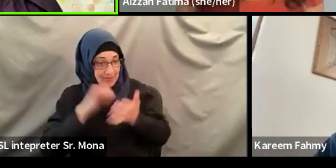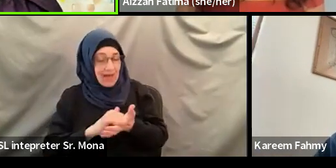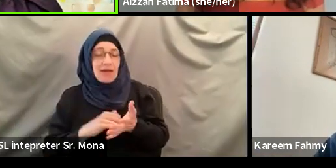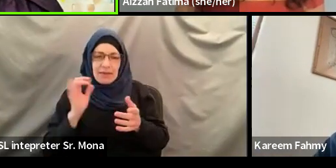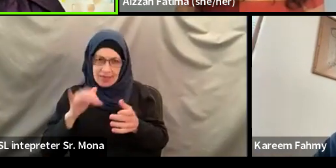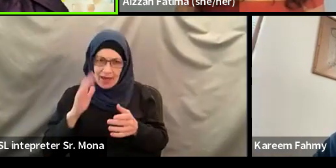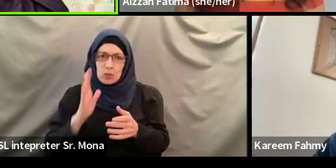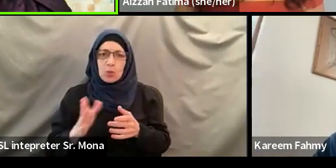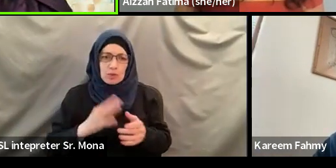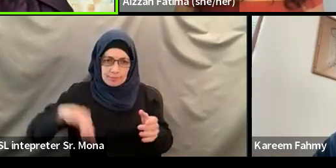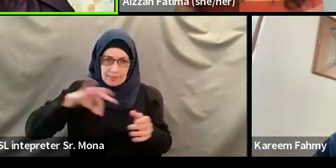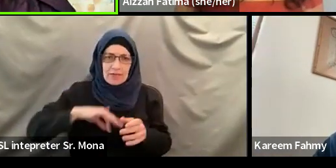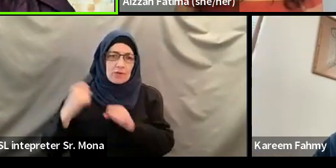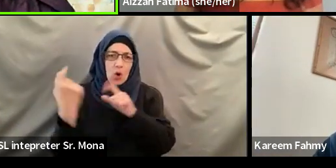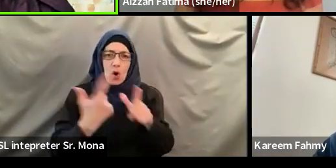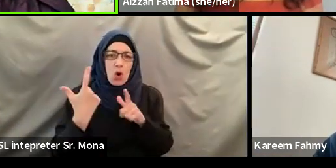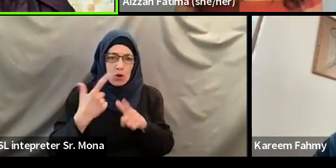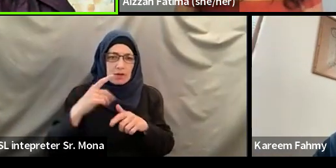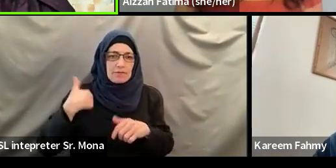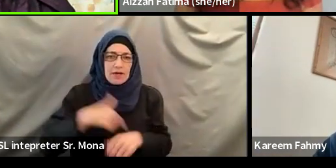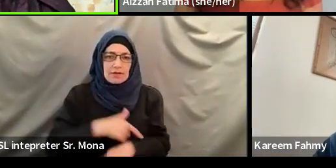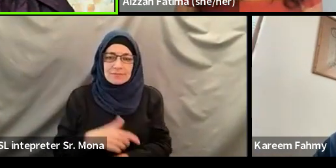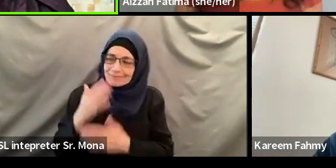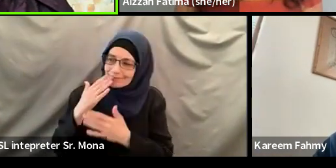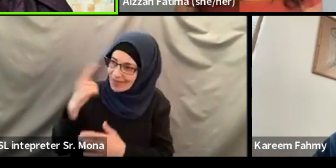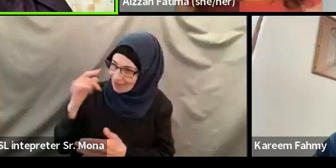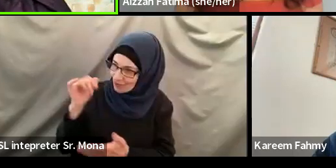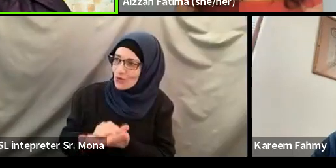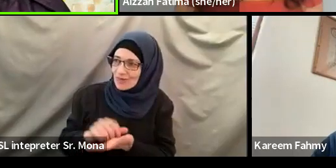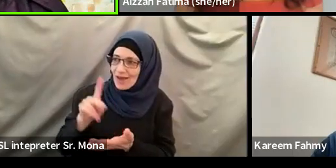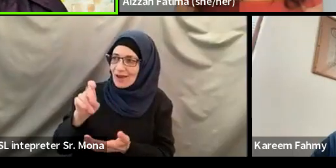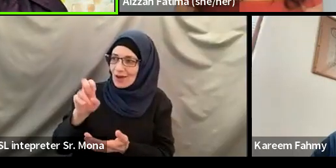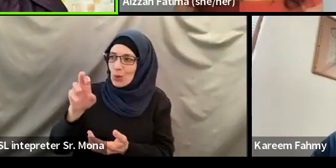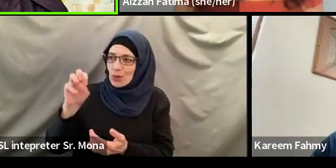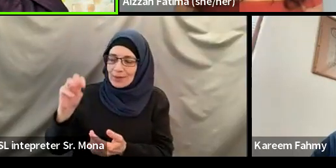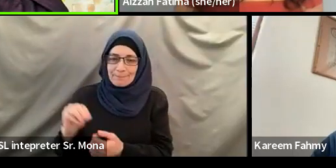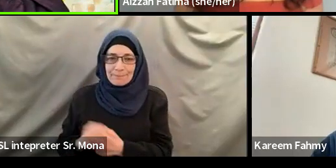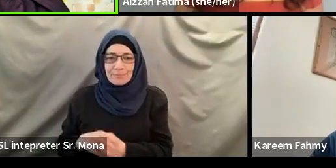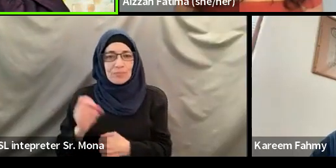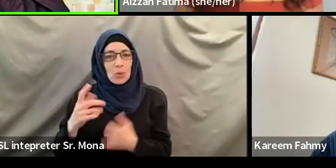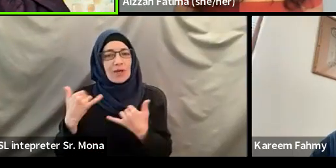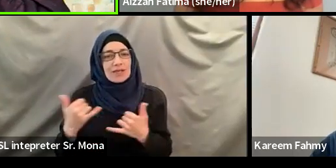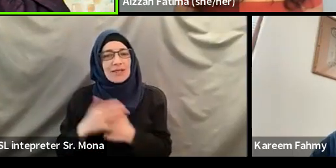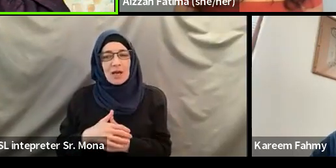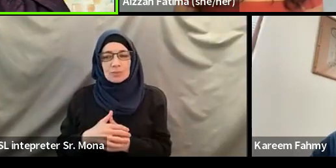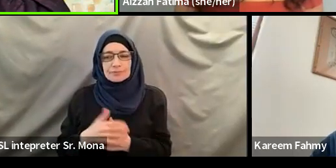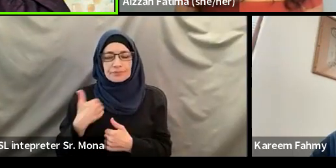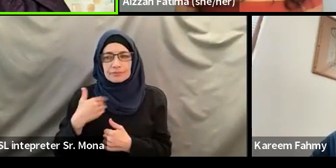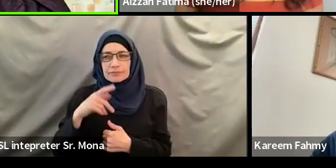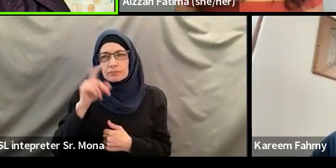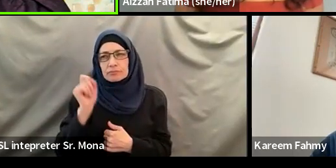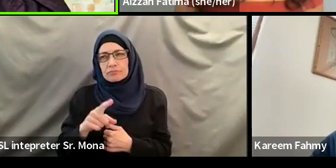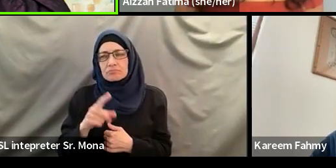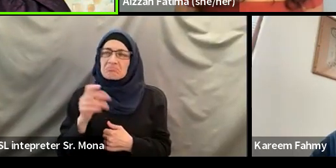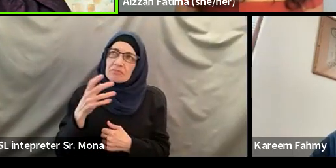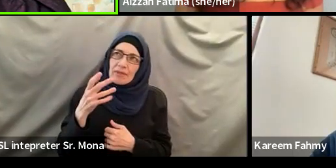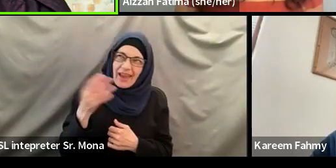Yeah, thanks for that, Kareem. I have a quick follow-up thought/question about